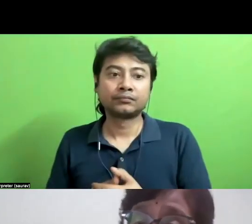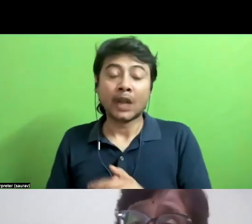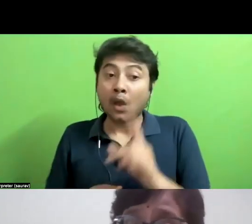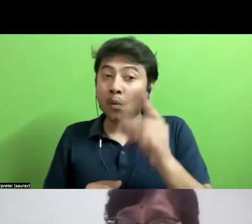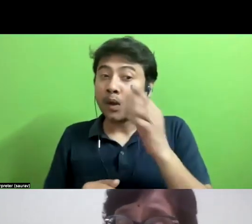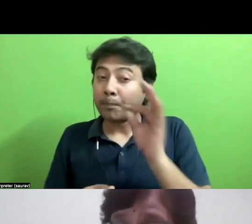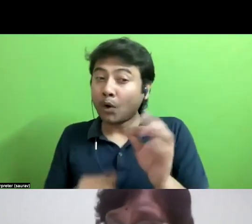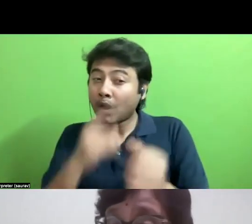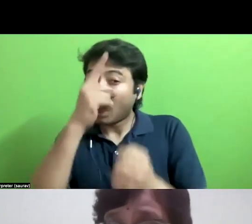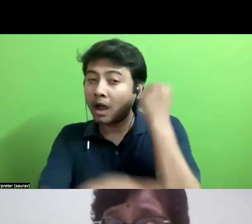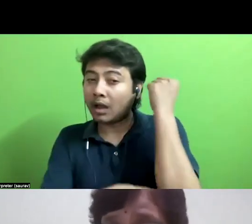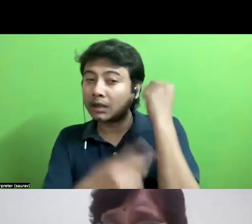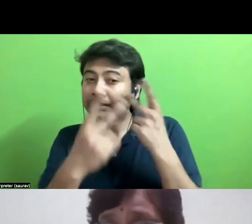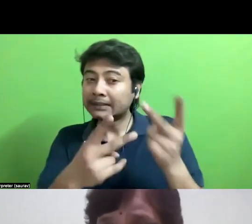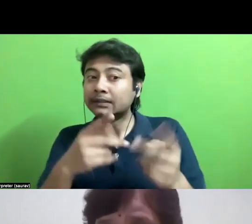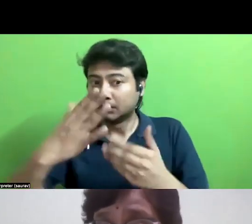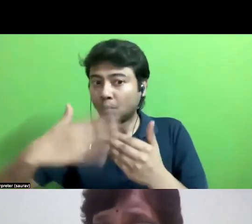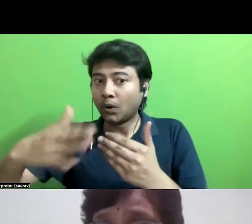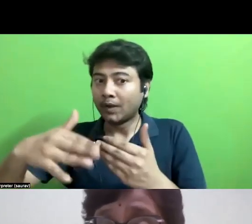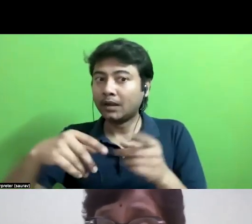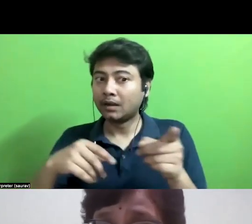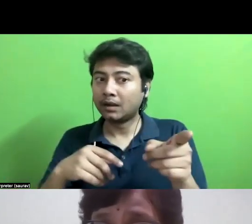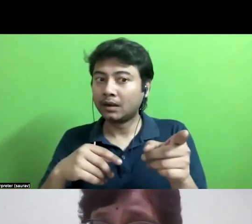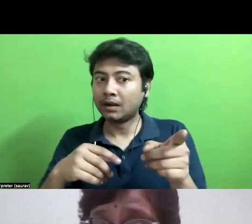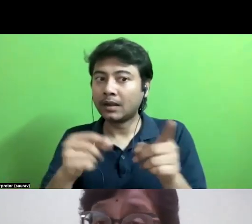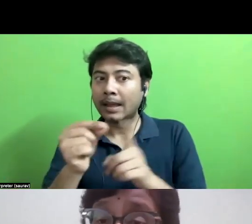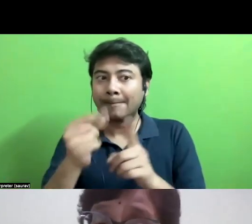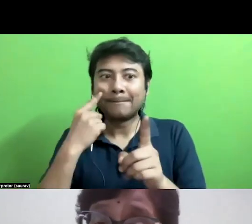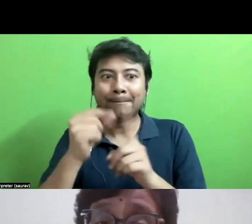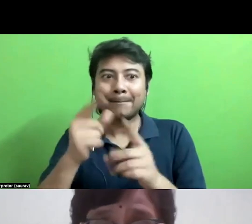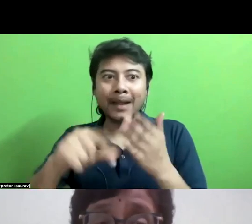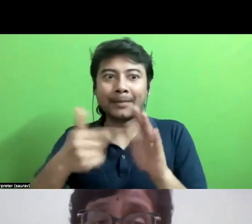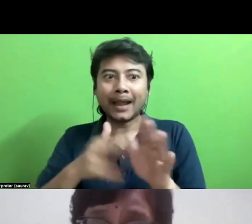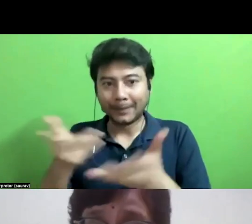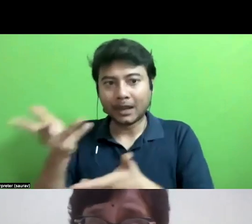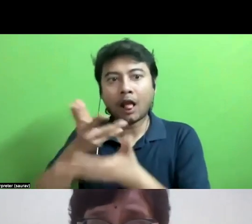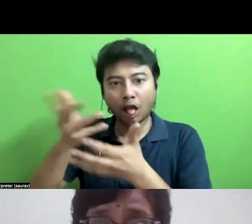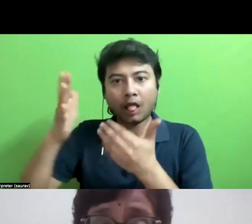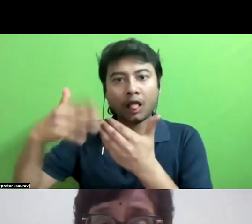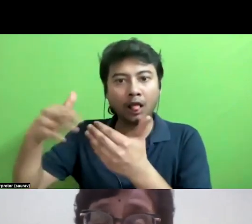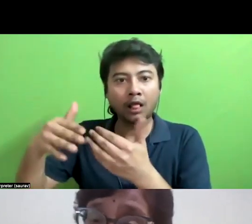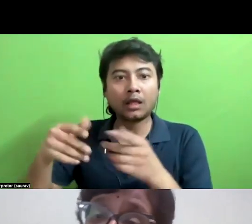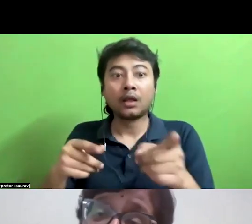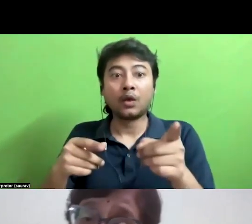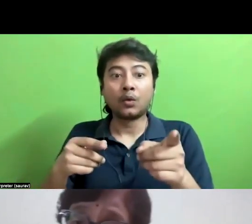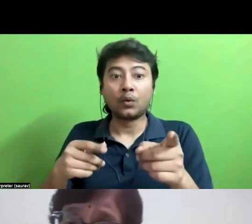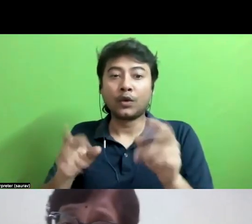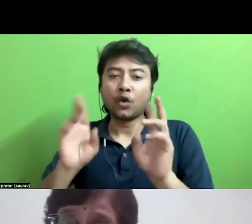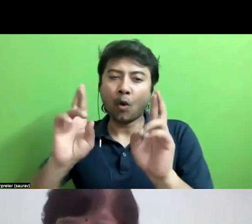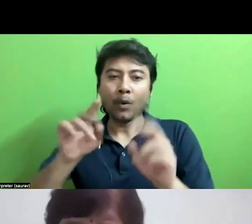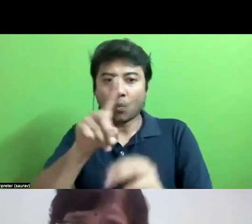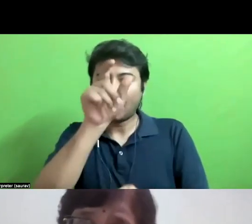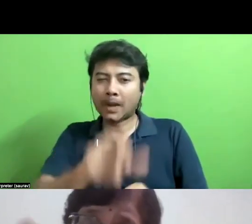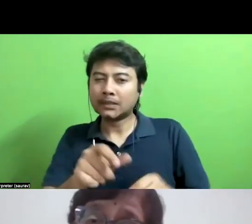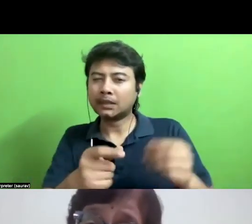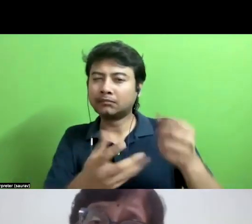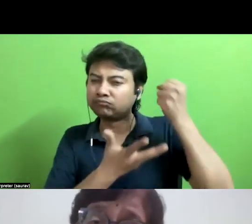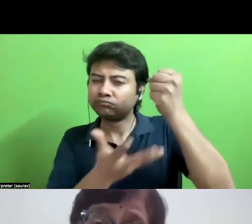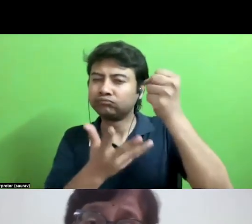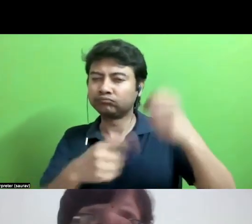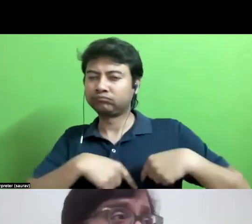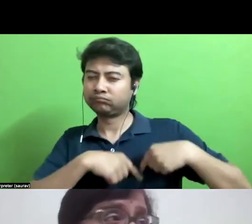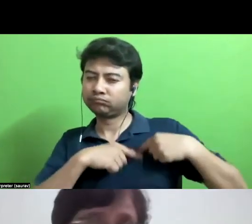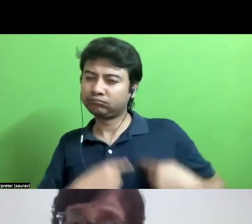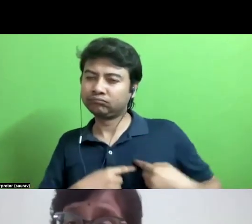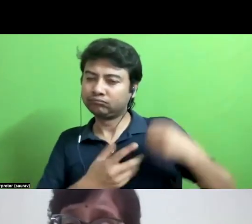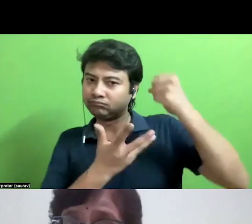discussing something with we are hoping to talk to this philanthropist to fund some of us to have Harvard doing an